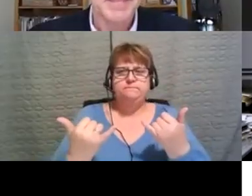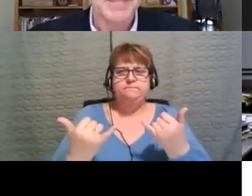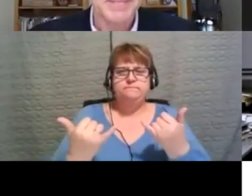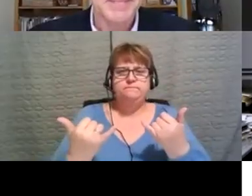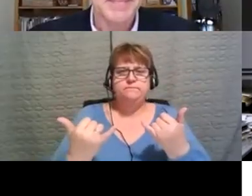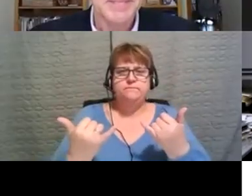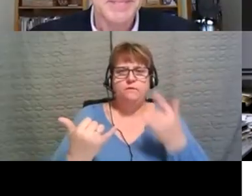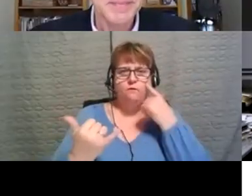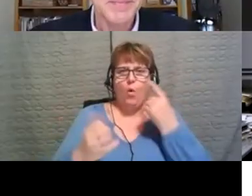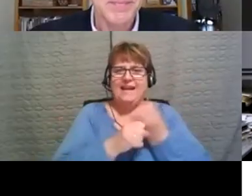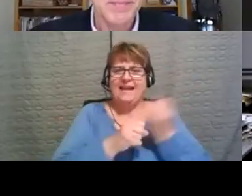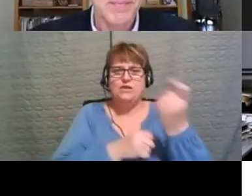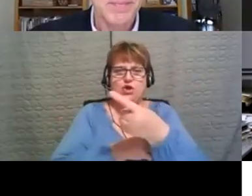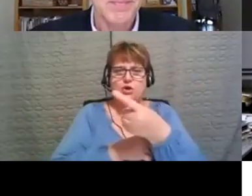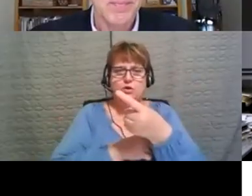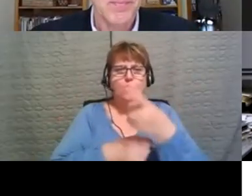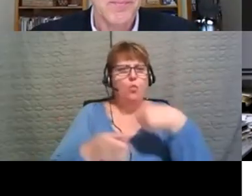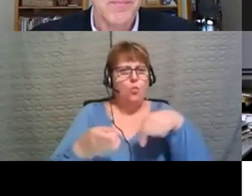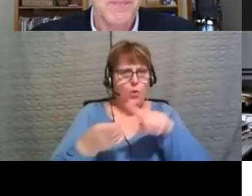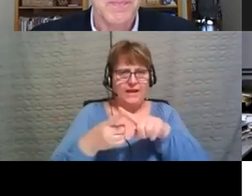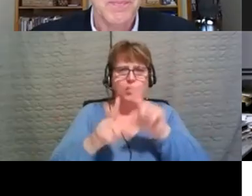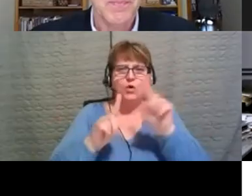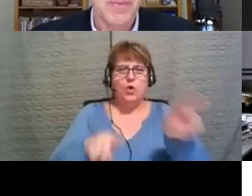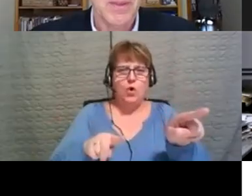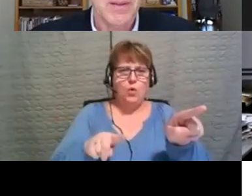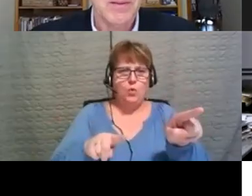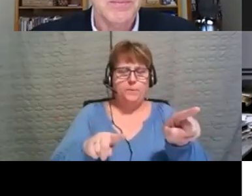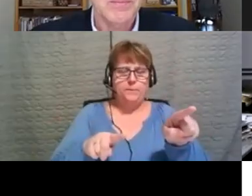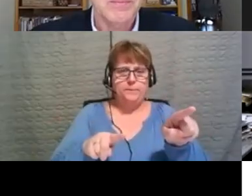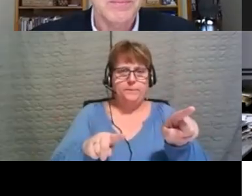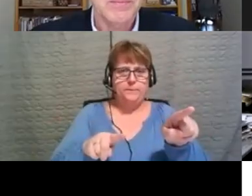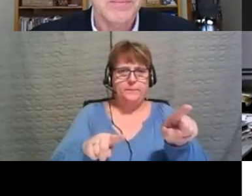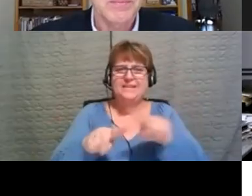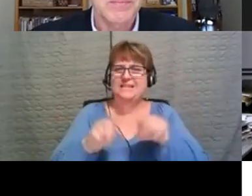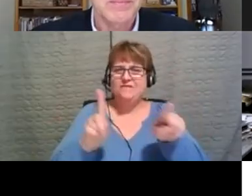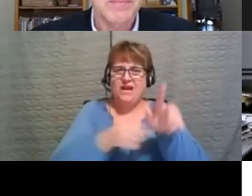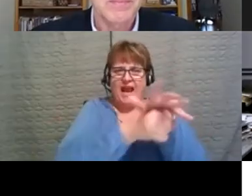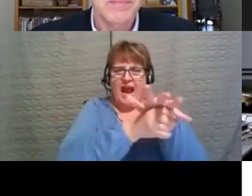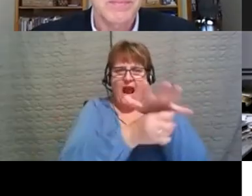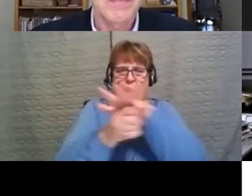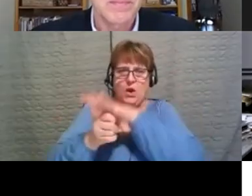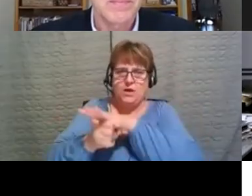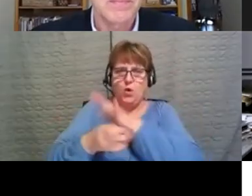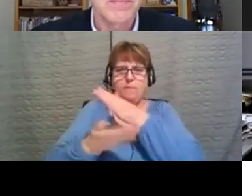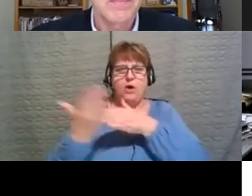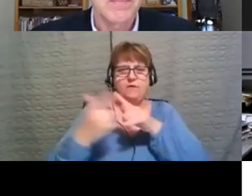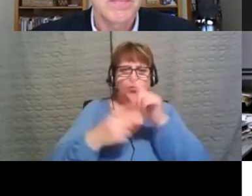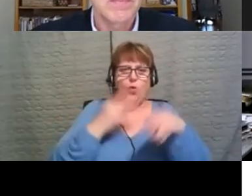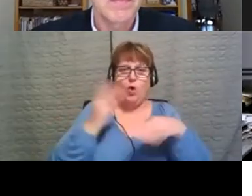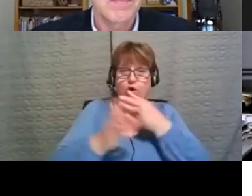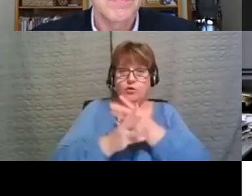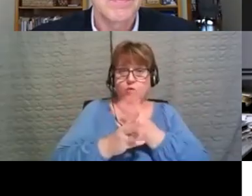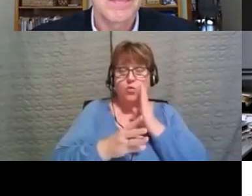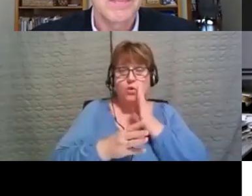for next year about when to go to different areas or parts of the world? Will it be a point